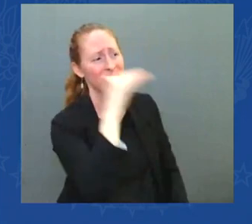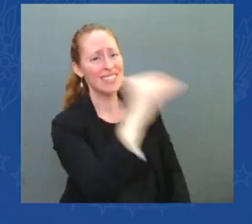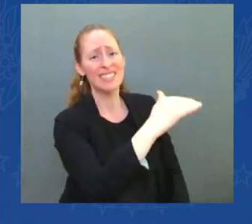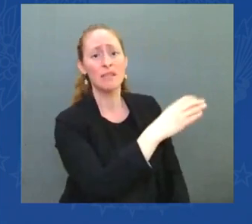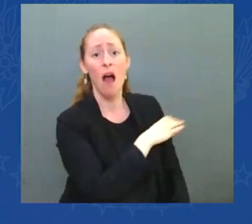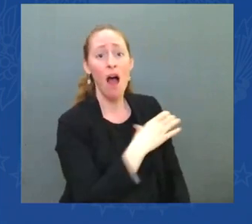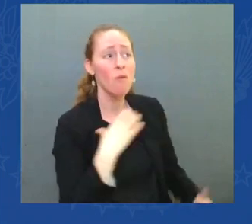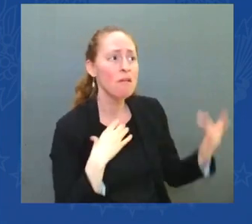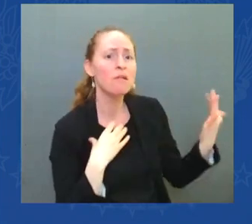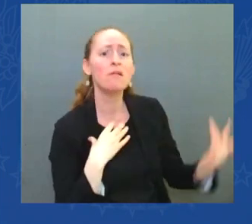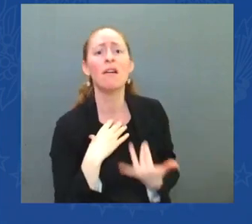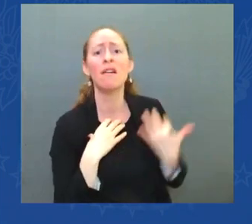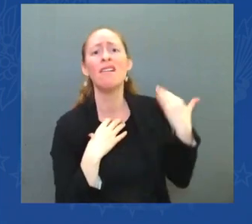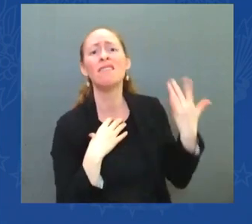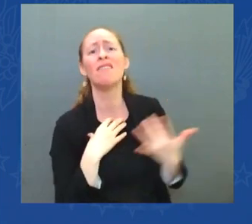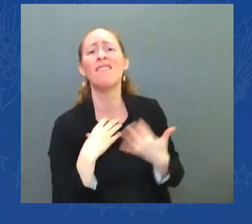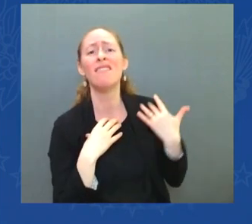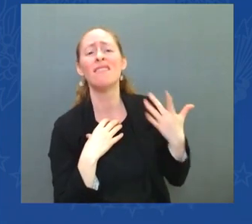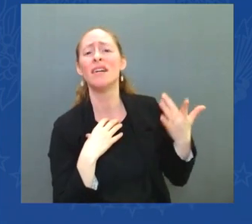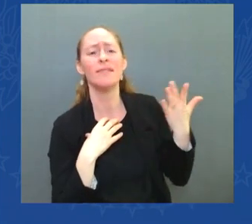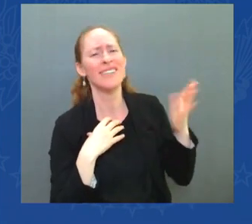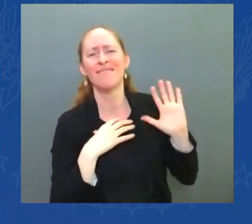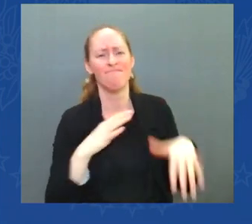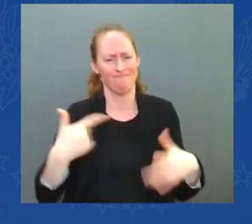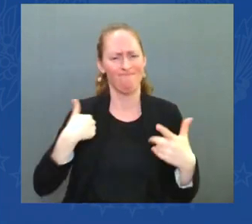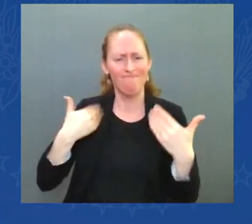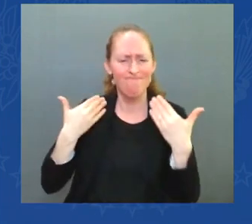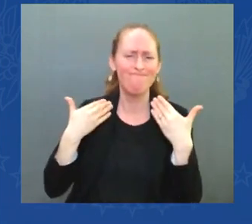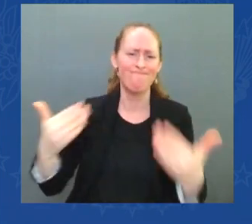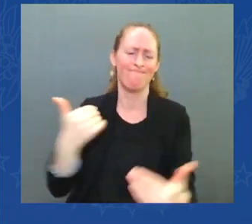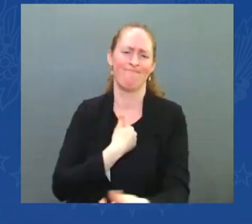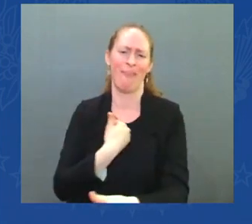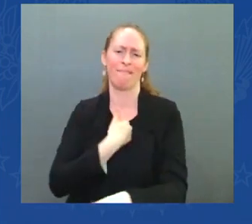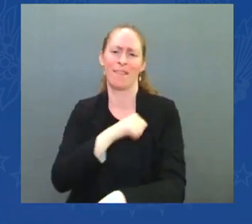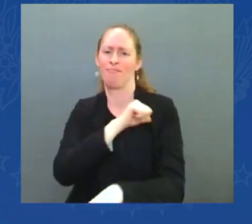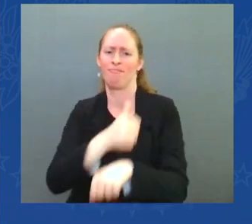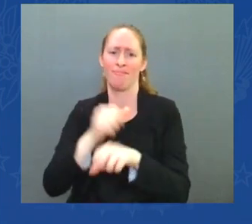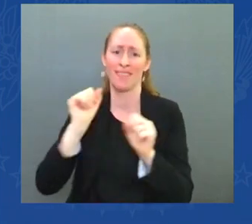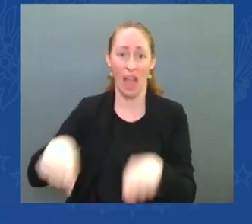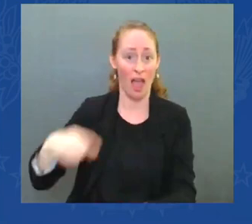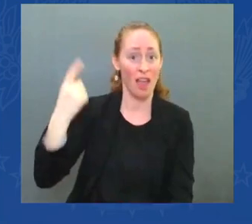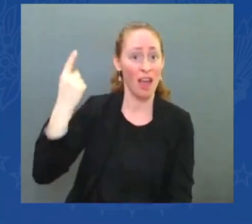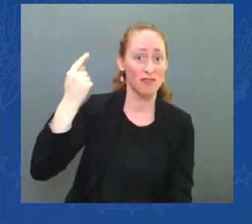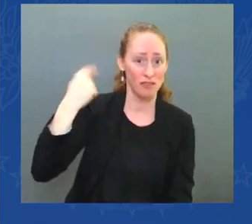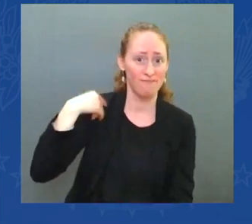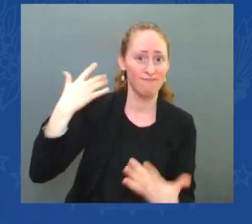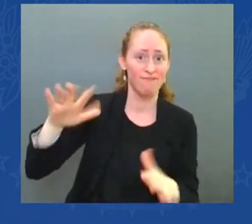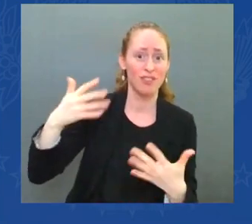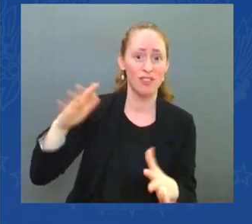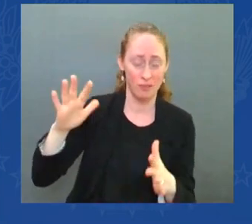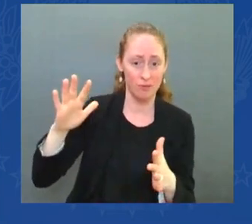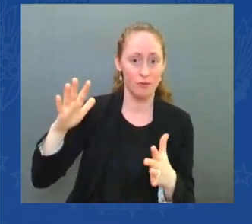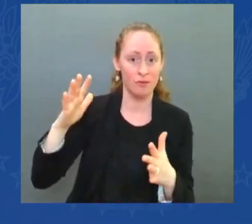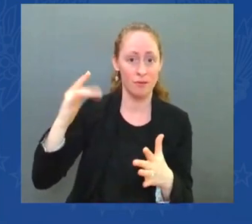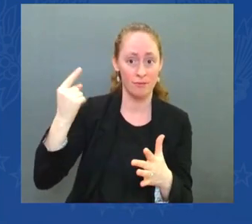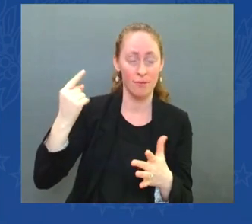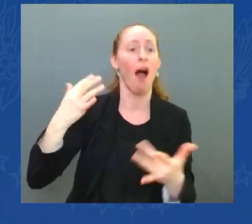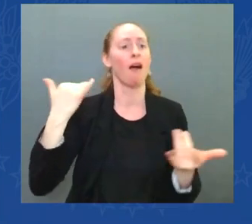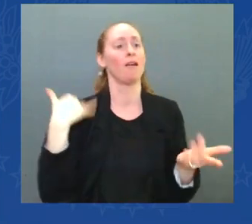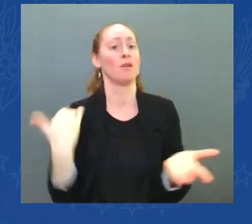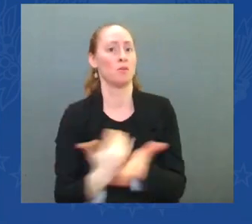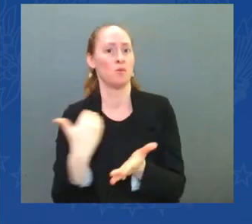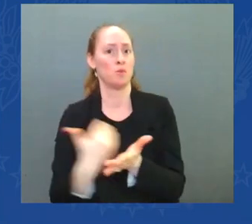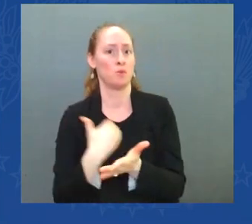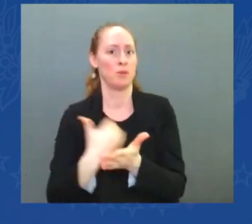later, we're here, we keep that promise. The gun lobby tried to tie up the regulators and paperwork for a long, long